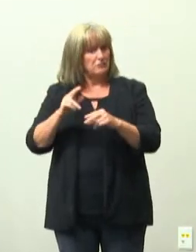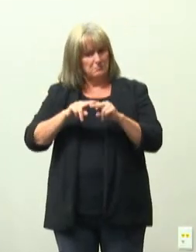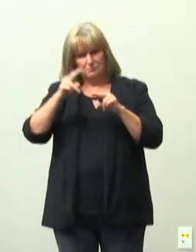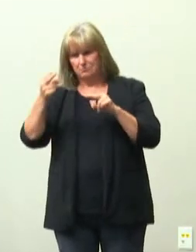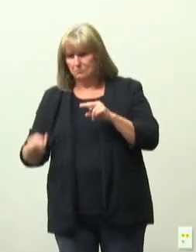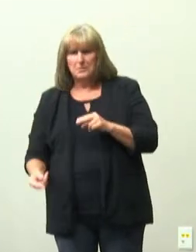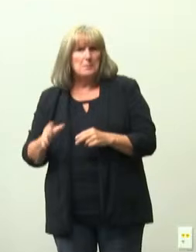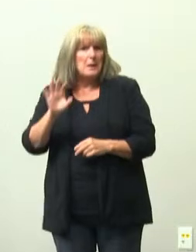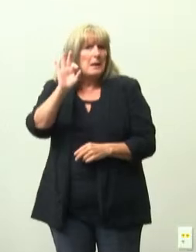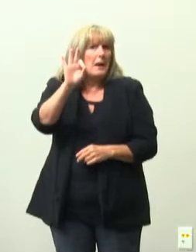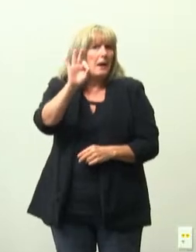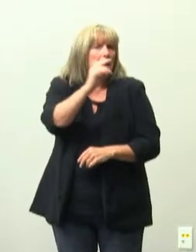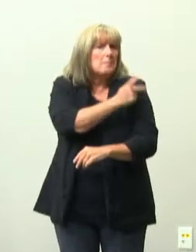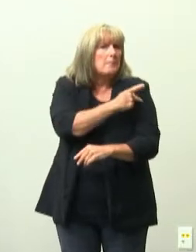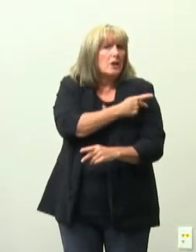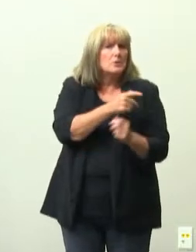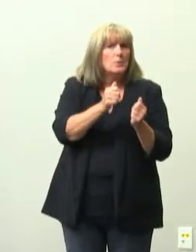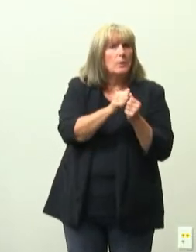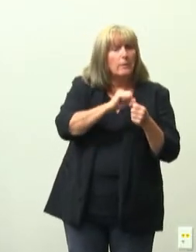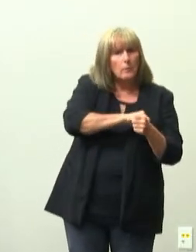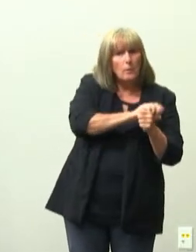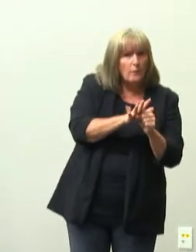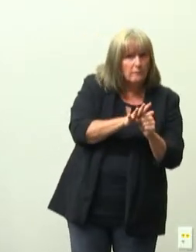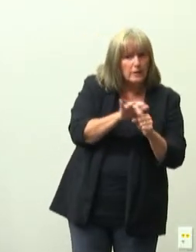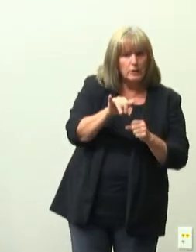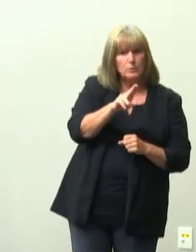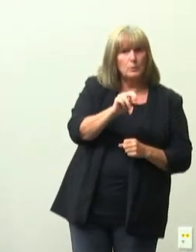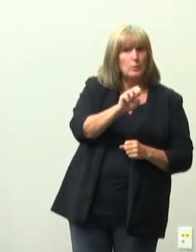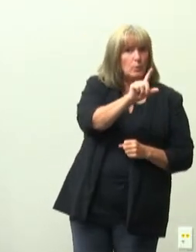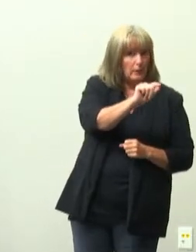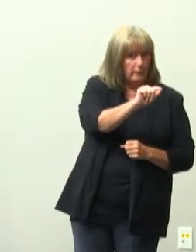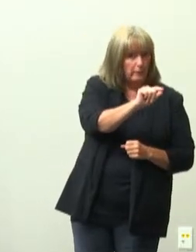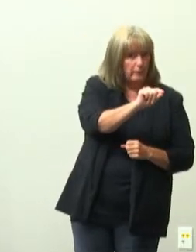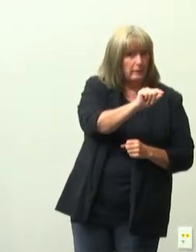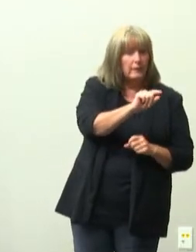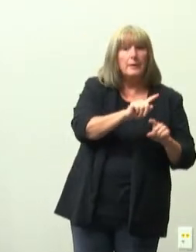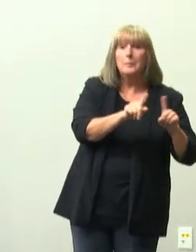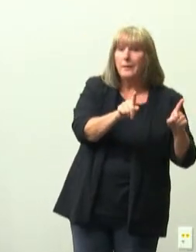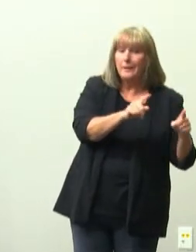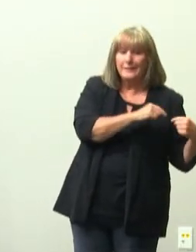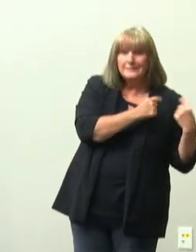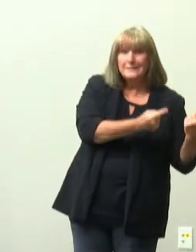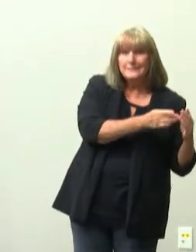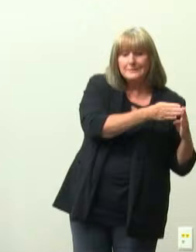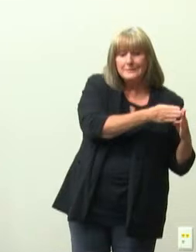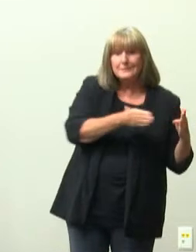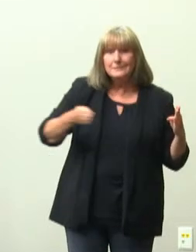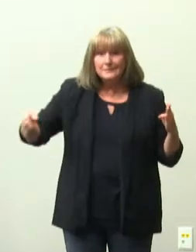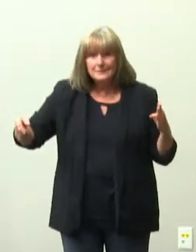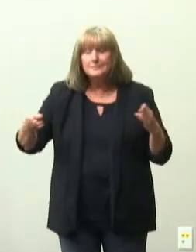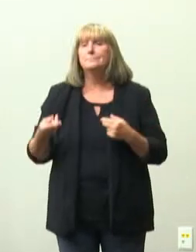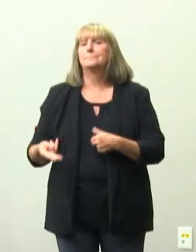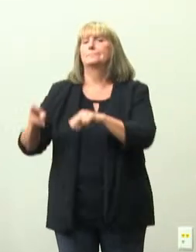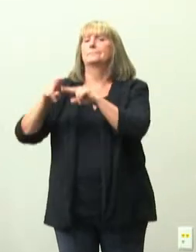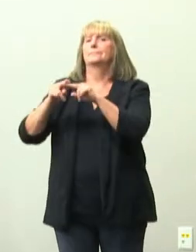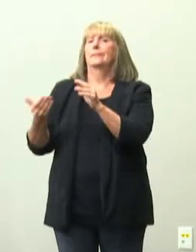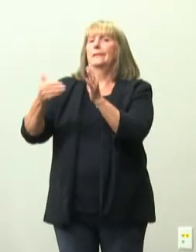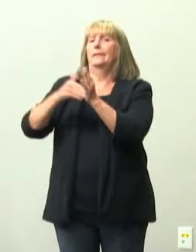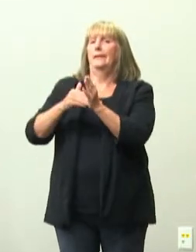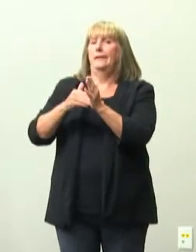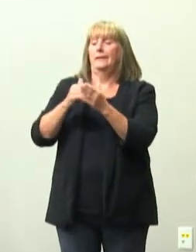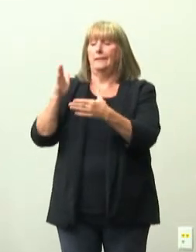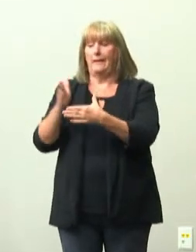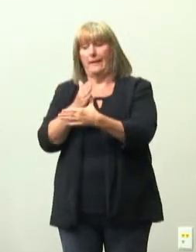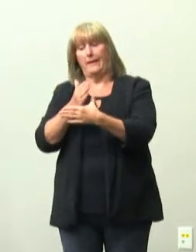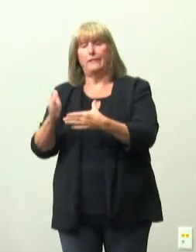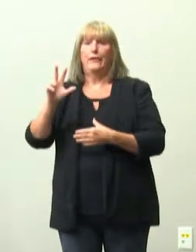9 patients with COVID-19 on June 20th. However, since then, we have seen an increase back up to a rolling